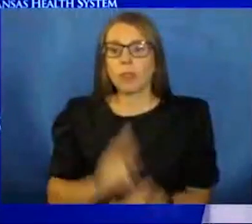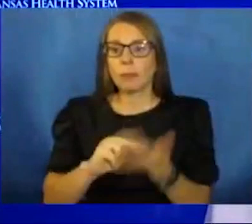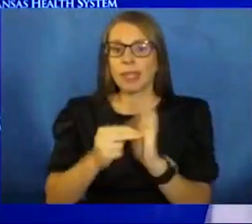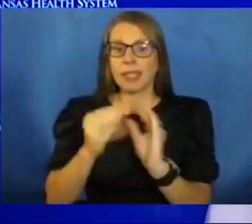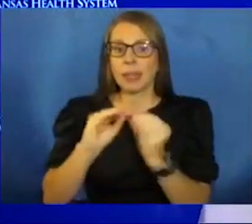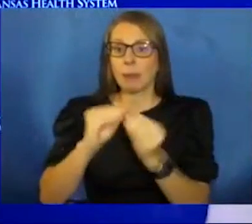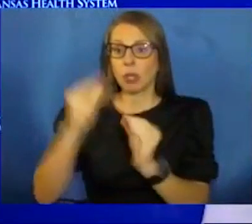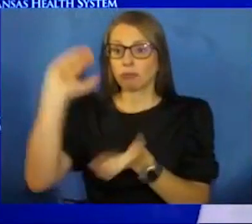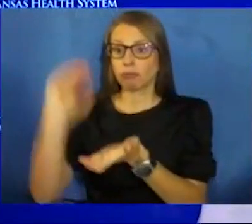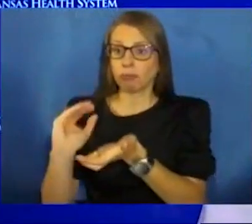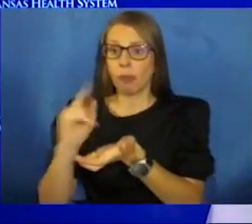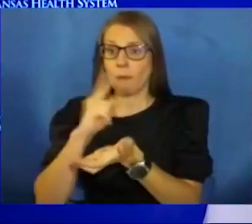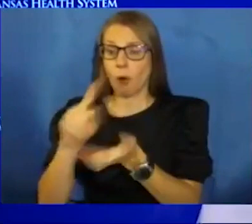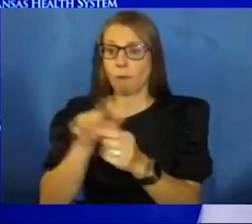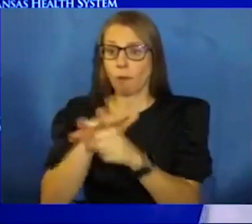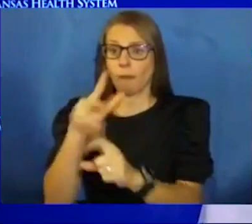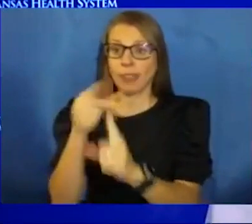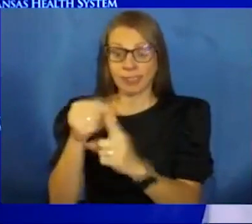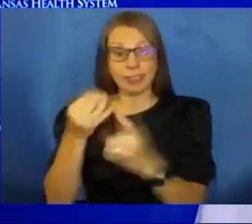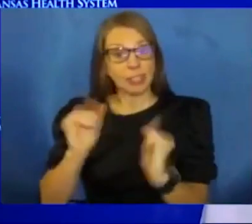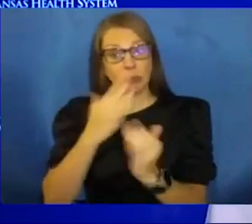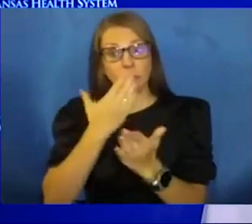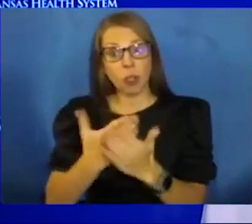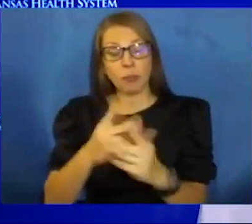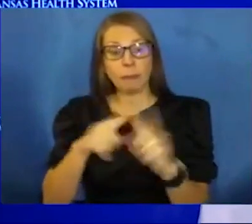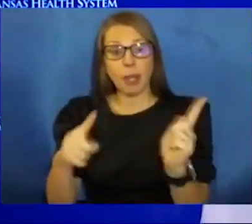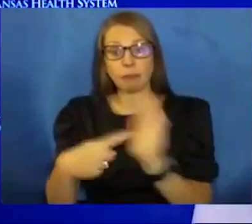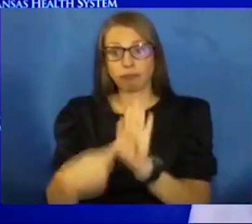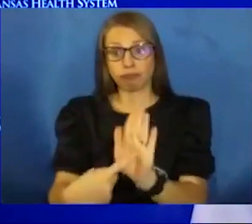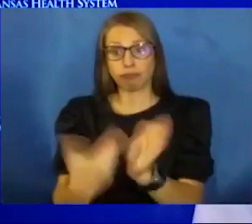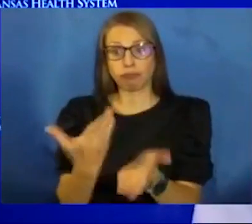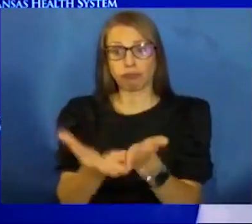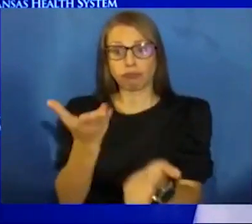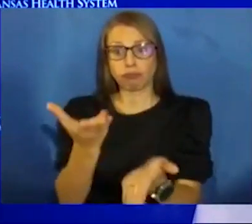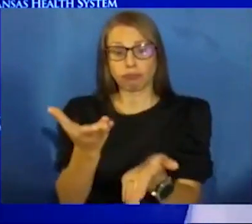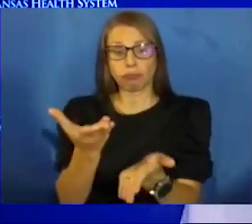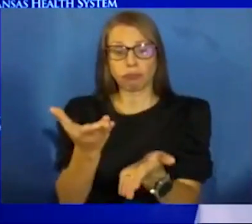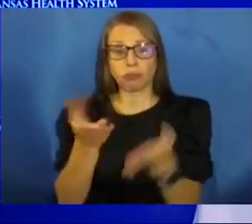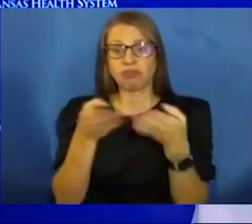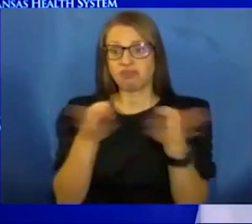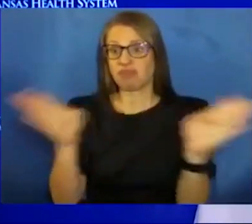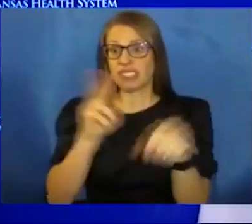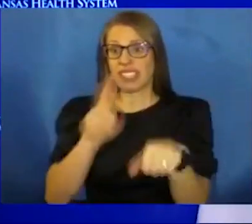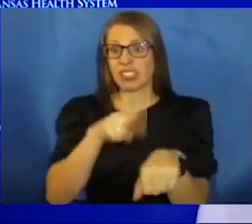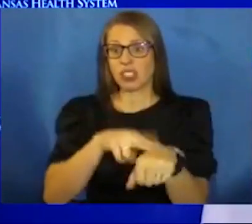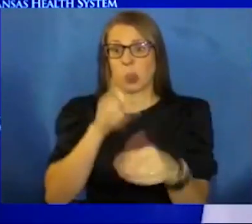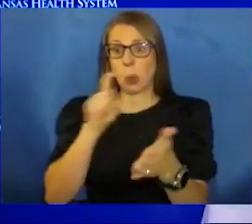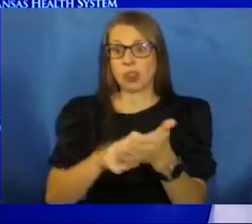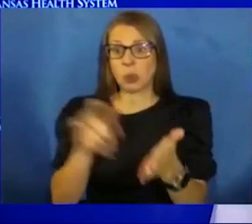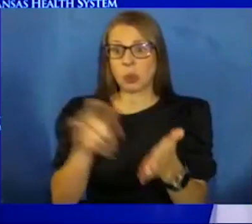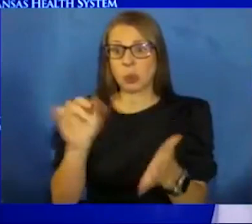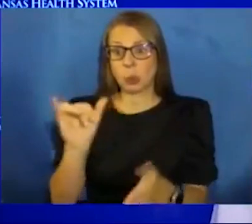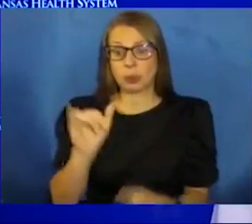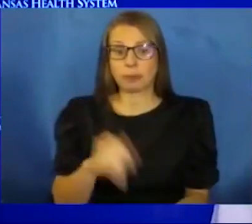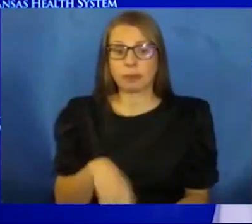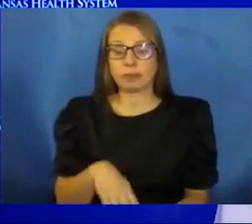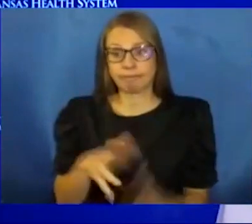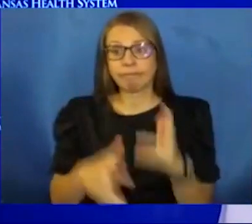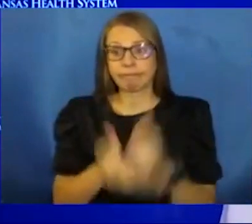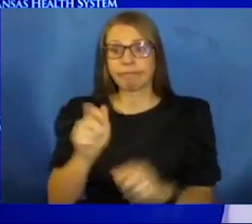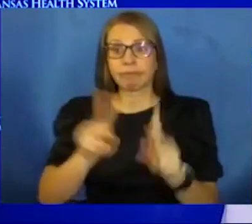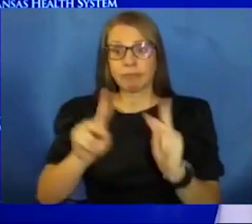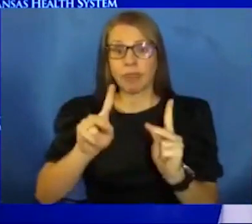it's good, and I think it still would illustrate and be consistent with what the rest of the nation is seeing, and that is the vast majority of those people that are coming